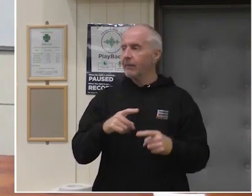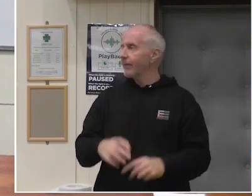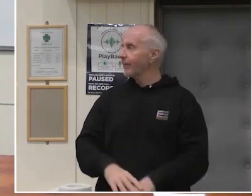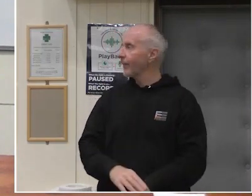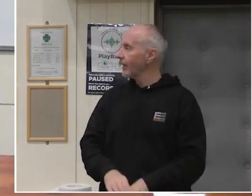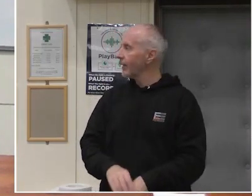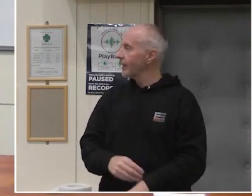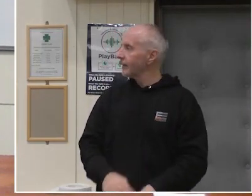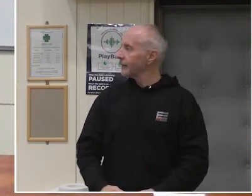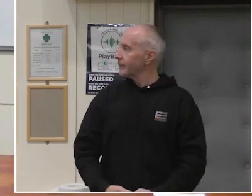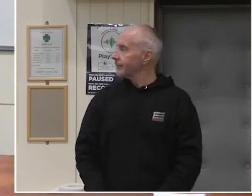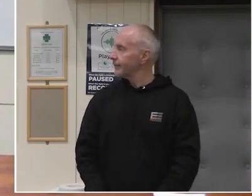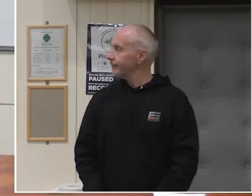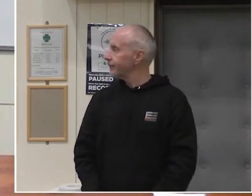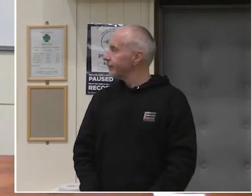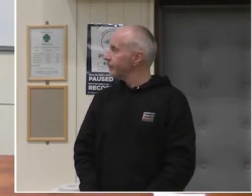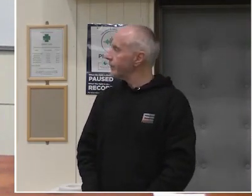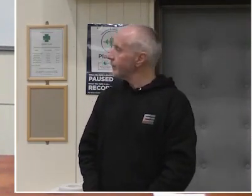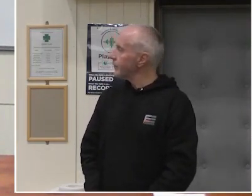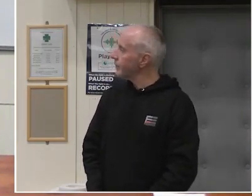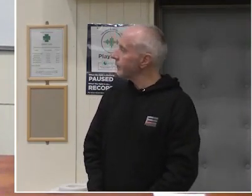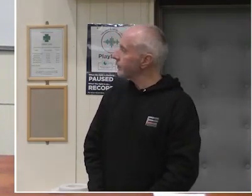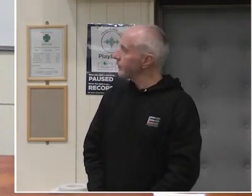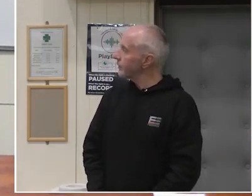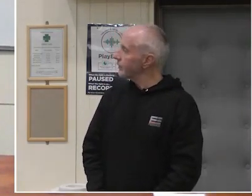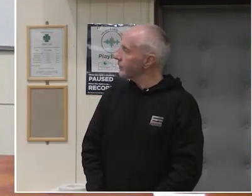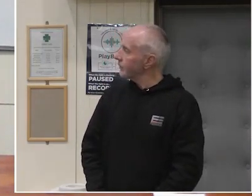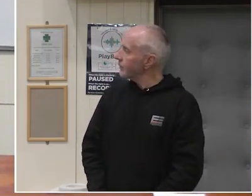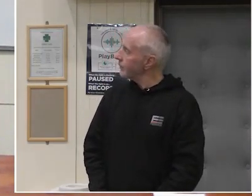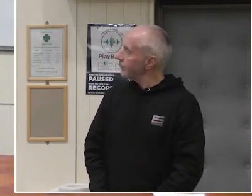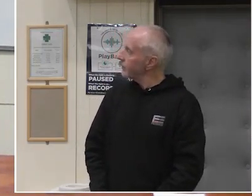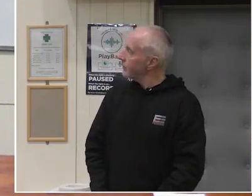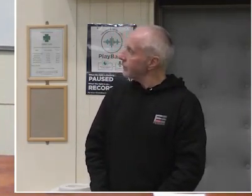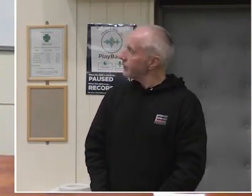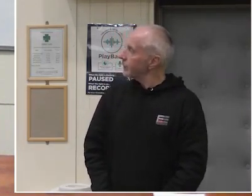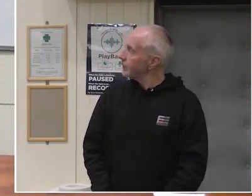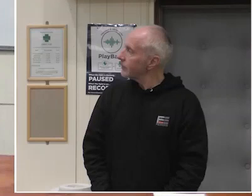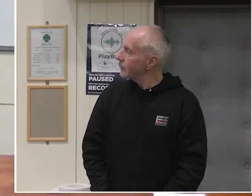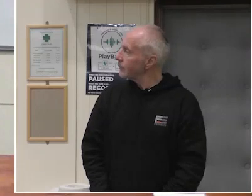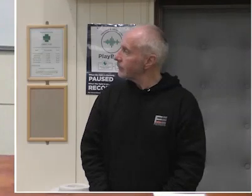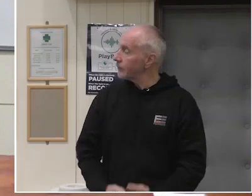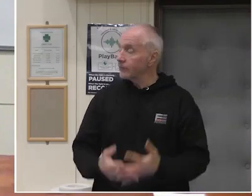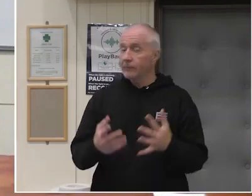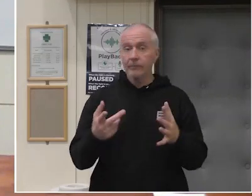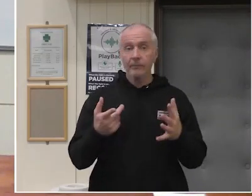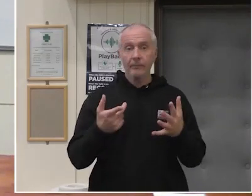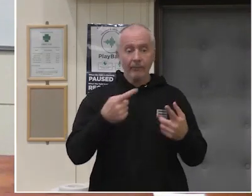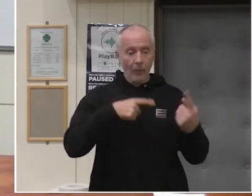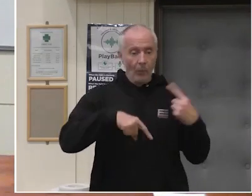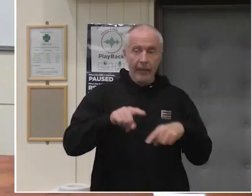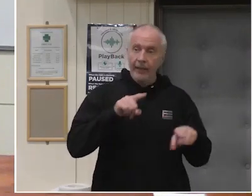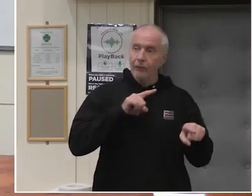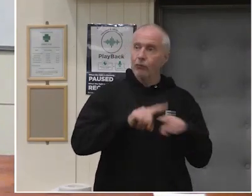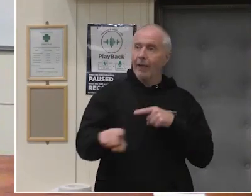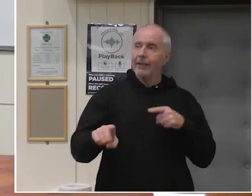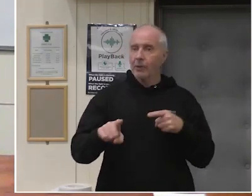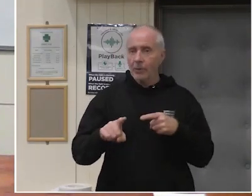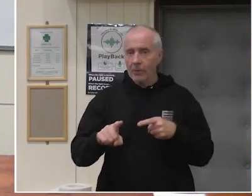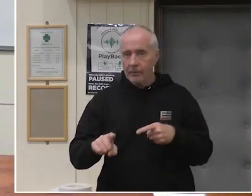lot, keep repeating it. So, what are we doing? Well, we're trying to build one of these